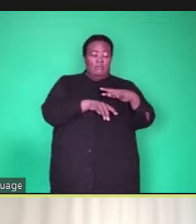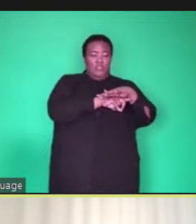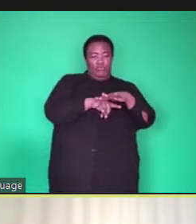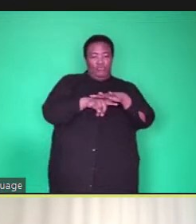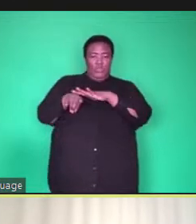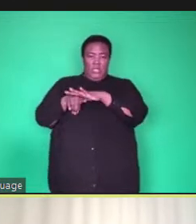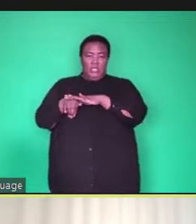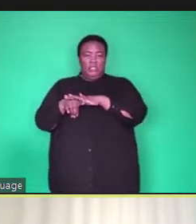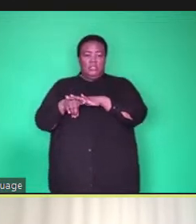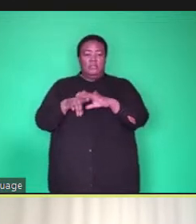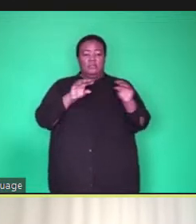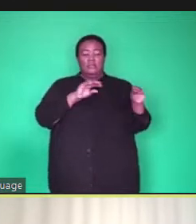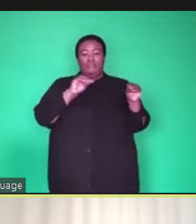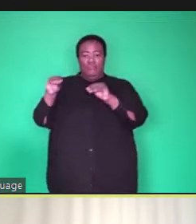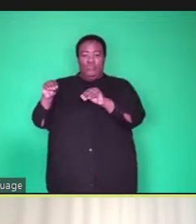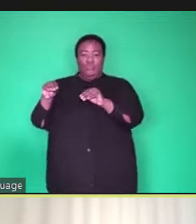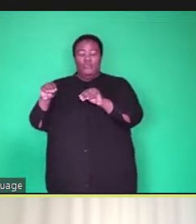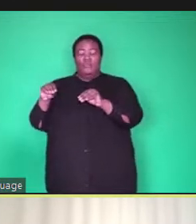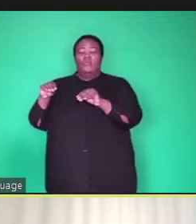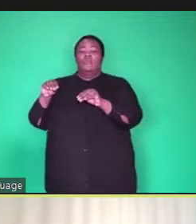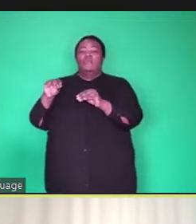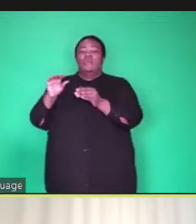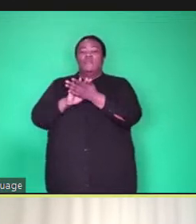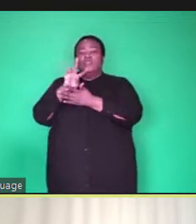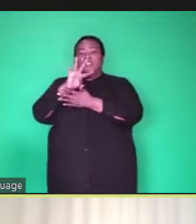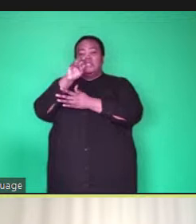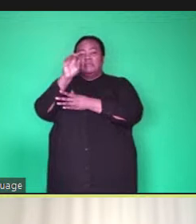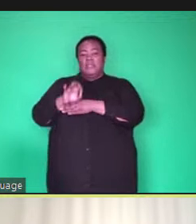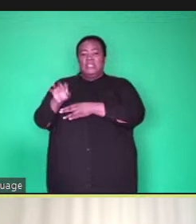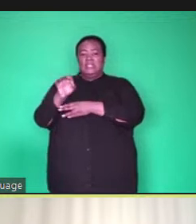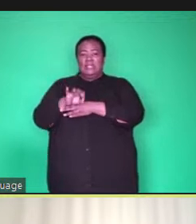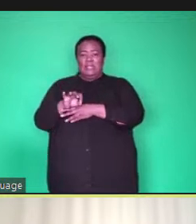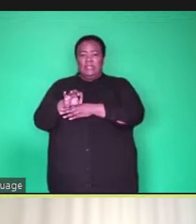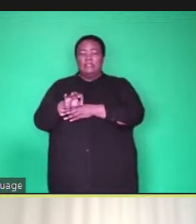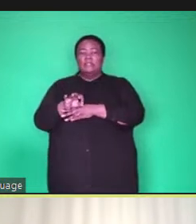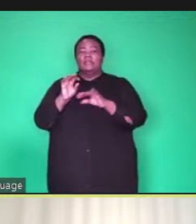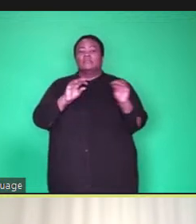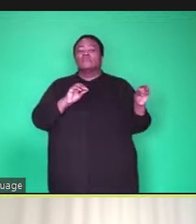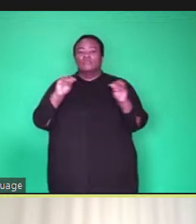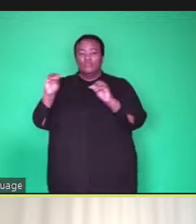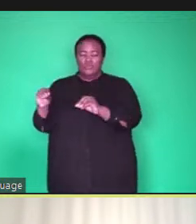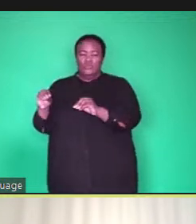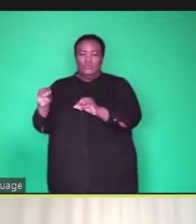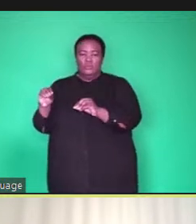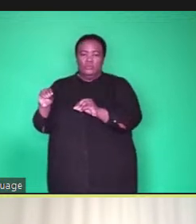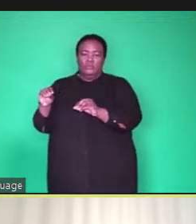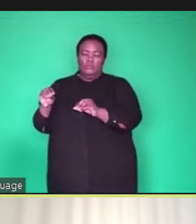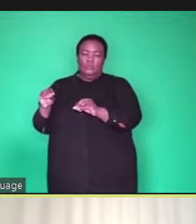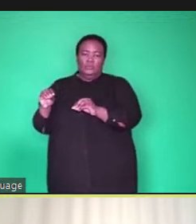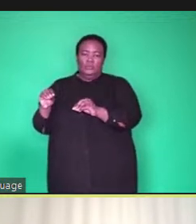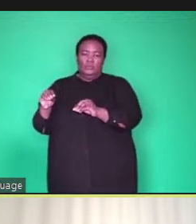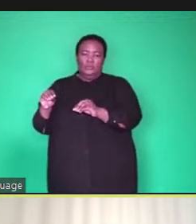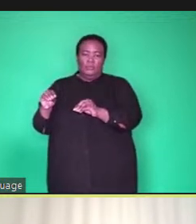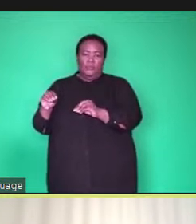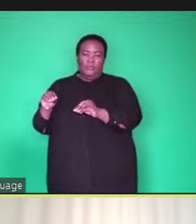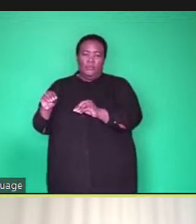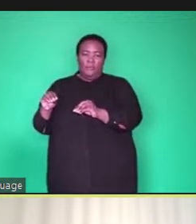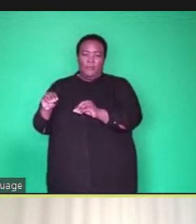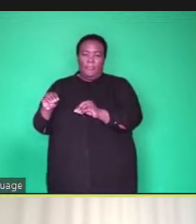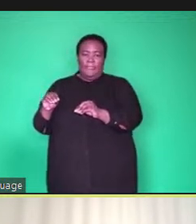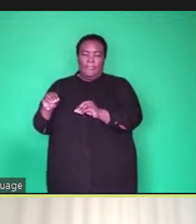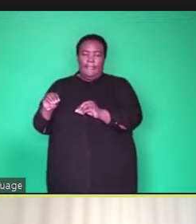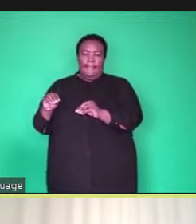move, 14% in the childcare cohort migrated across district boundaries. And